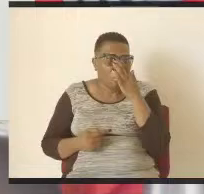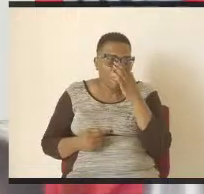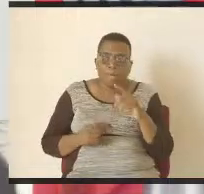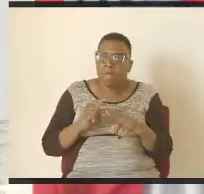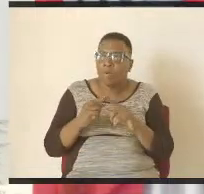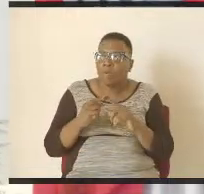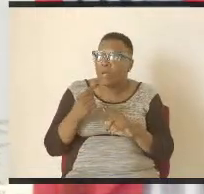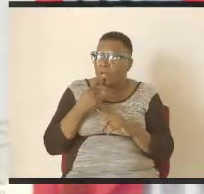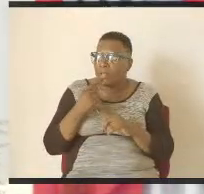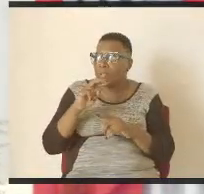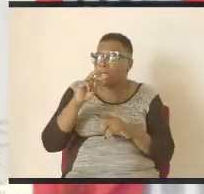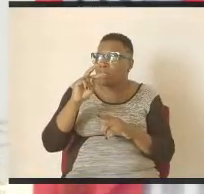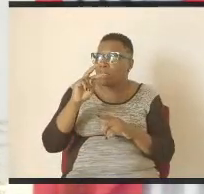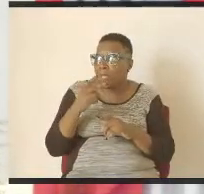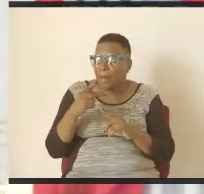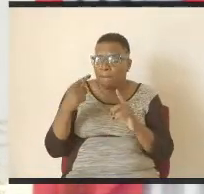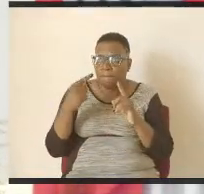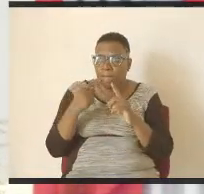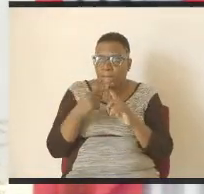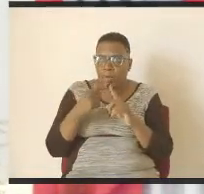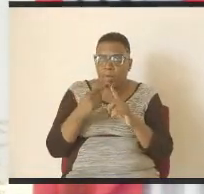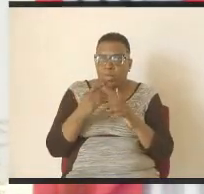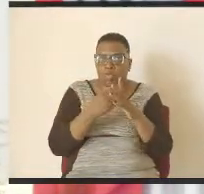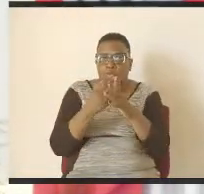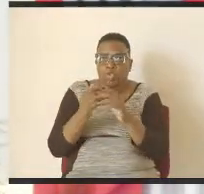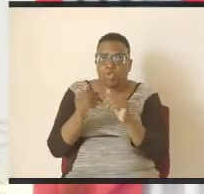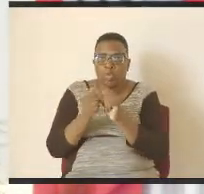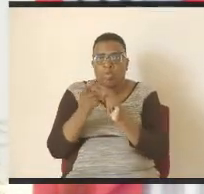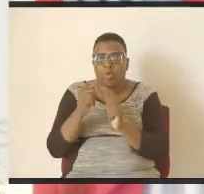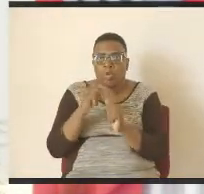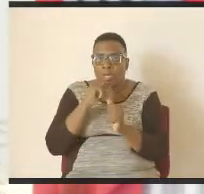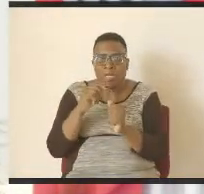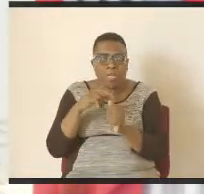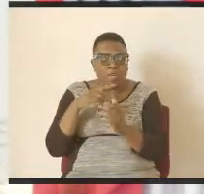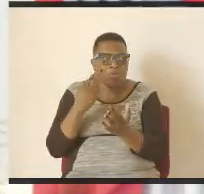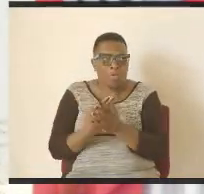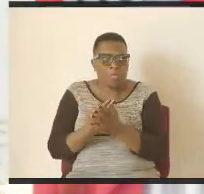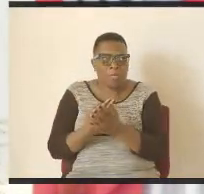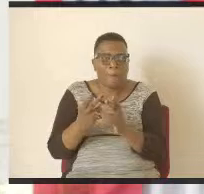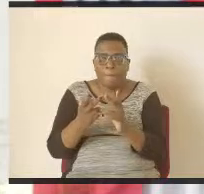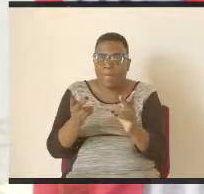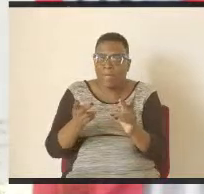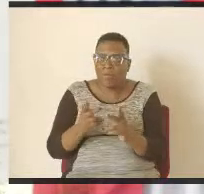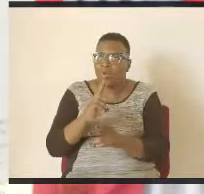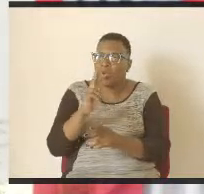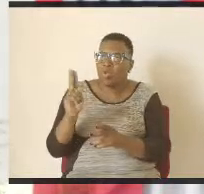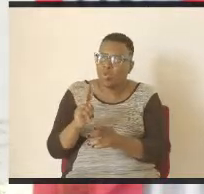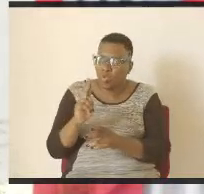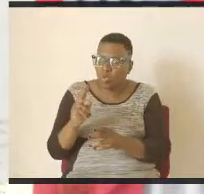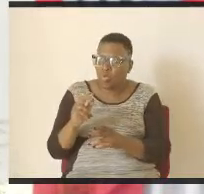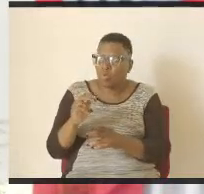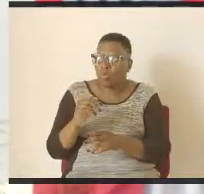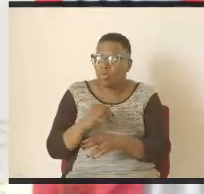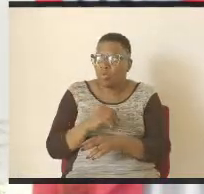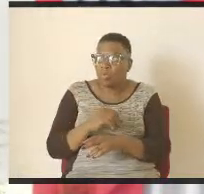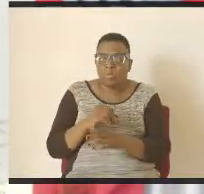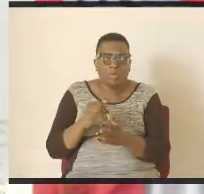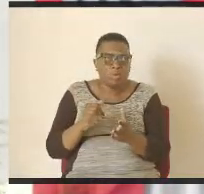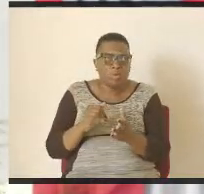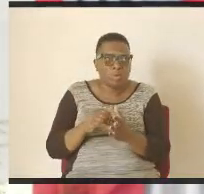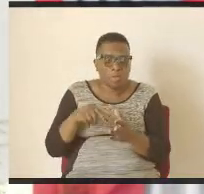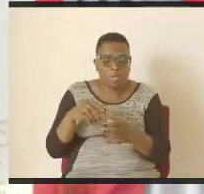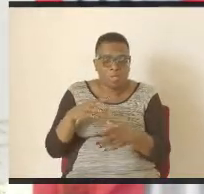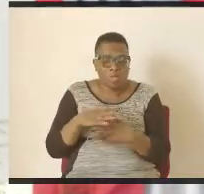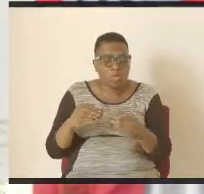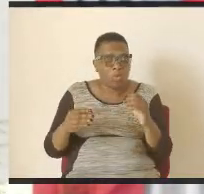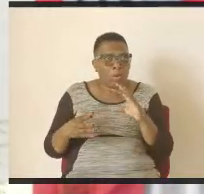advice I would share with us to help us to not get to the place where we get used to this story, is to